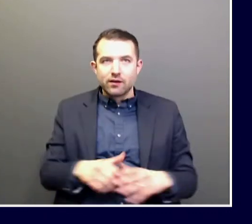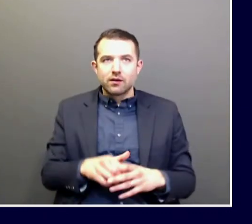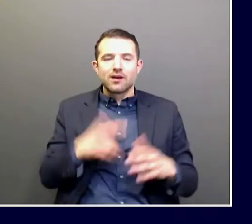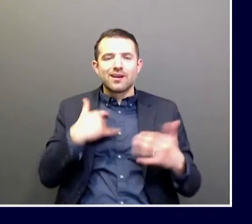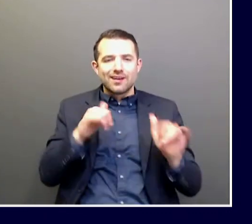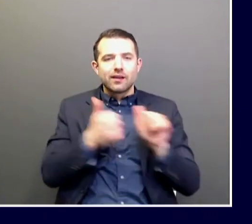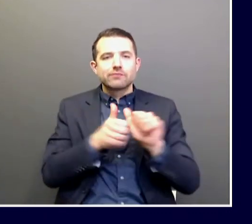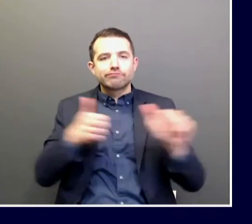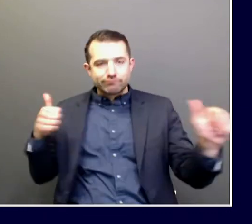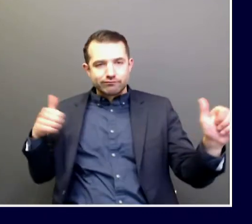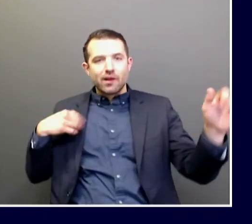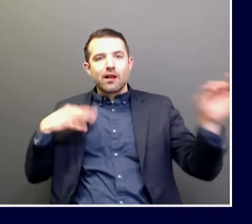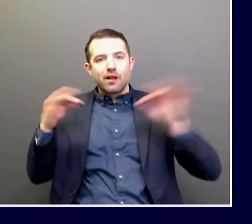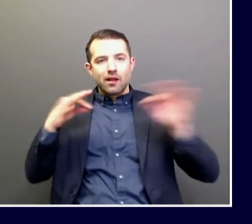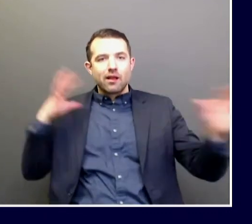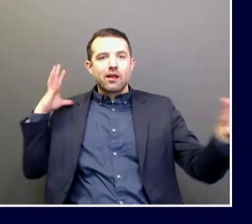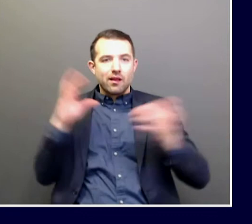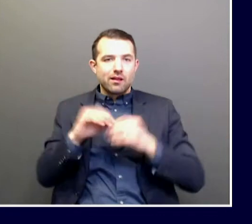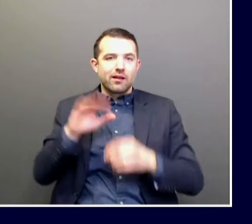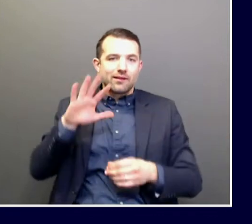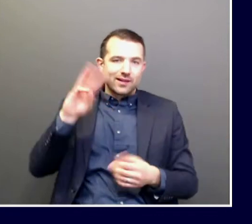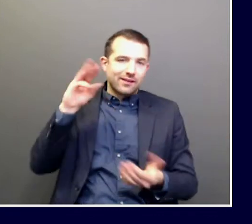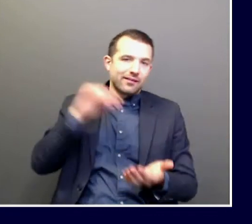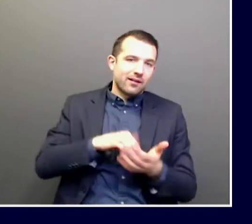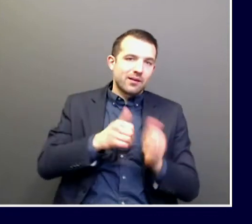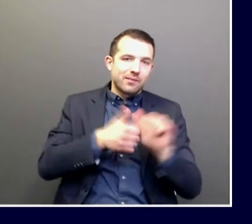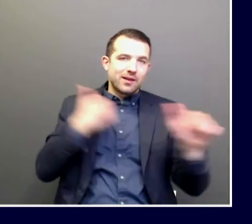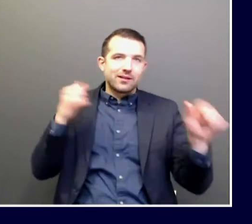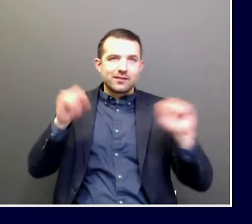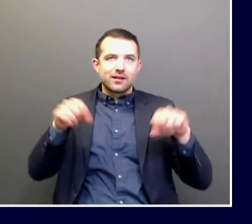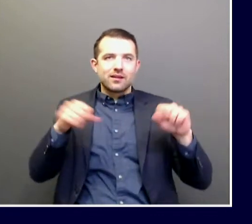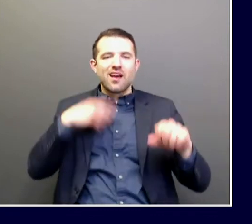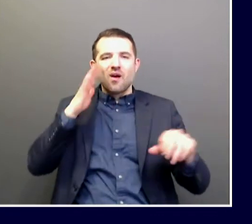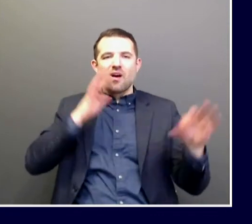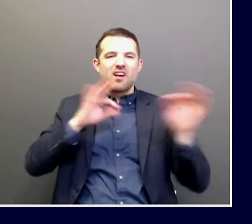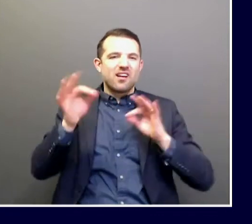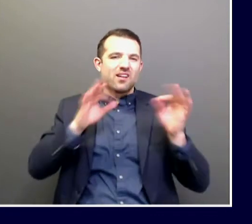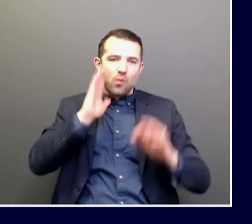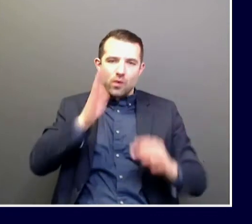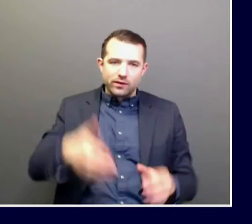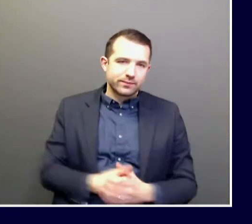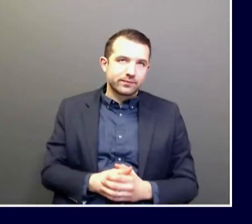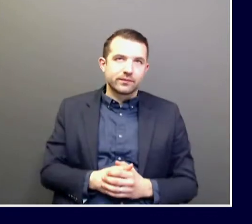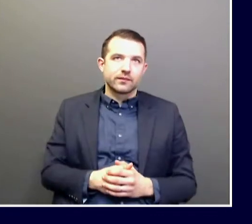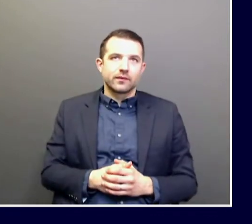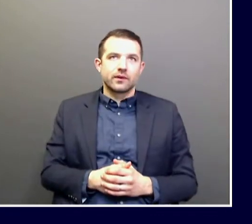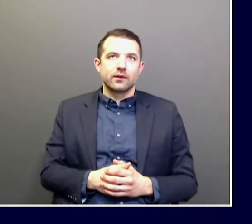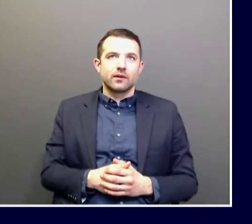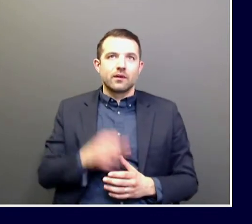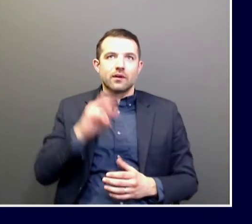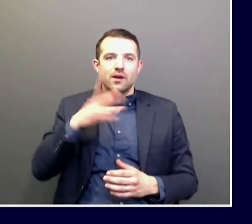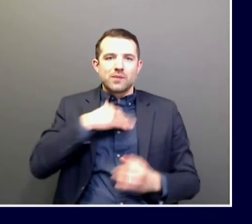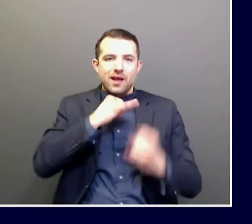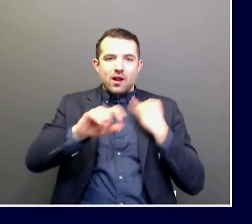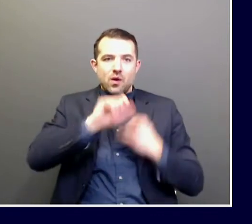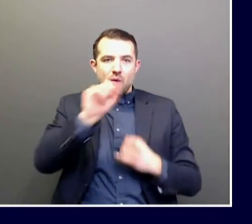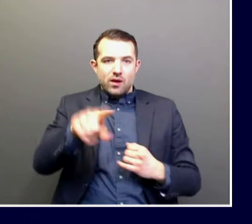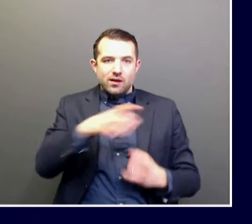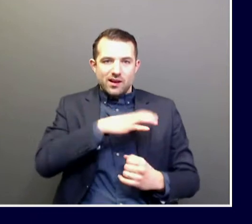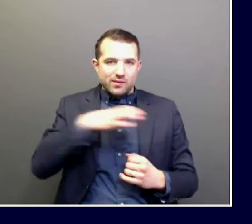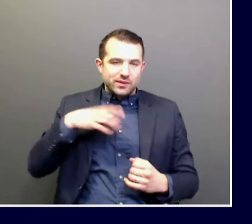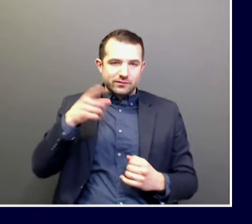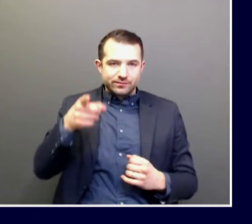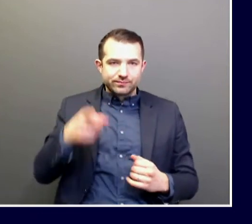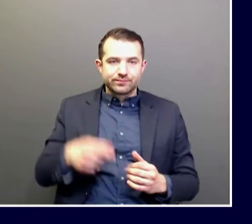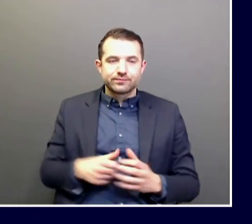right before we just go out with it. Okay, my last question is to Commissioner Lambrou on the formula that